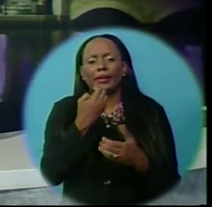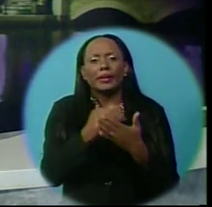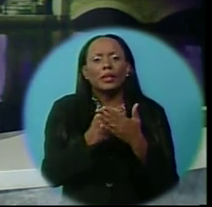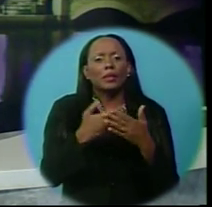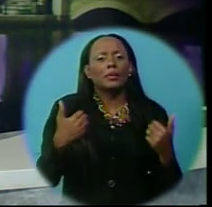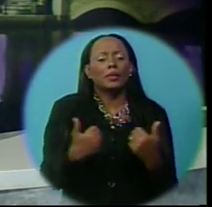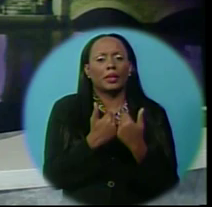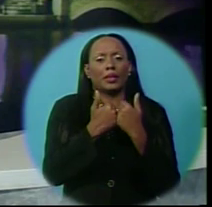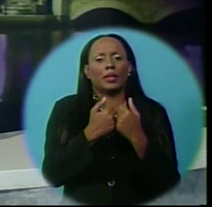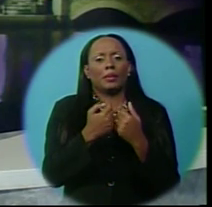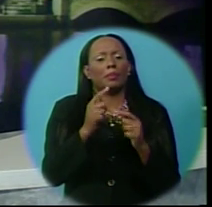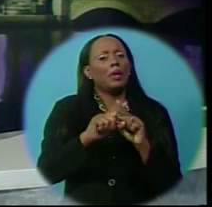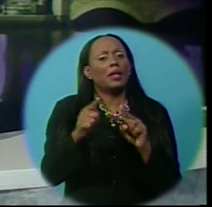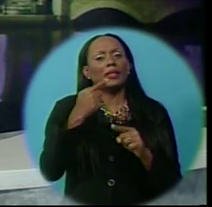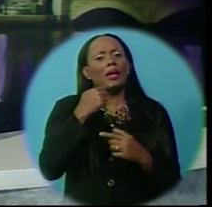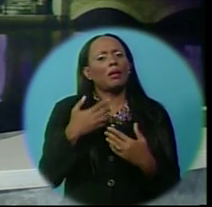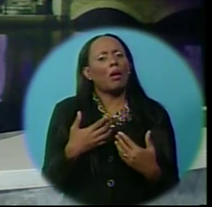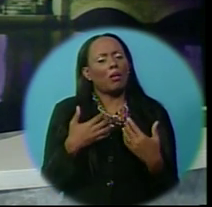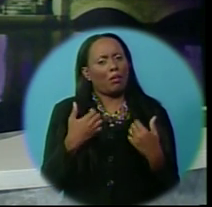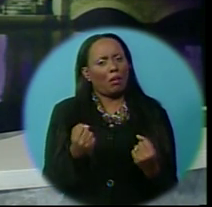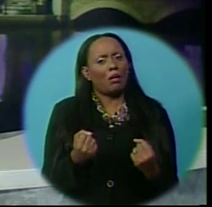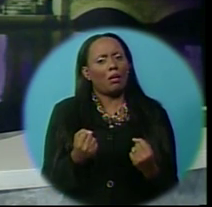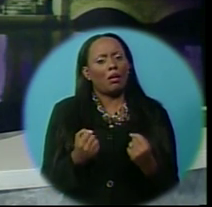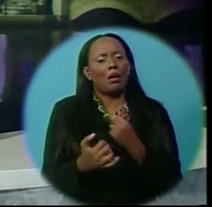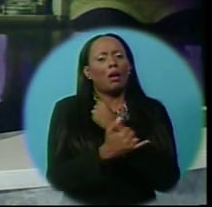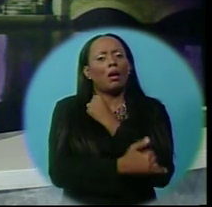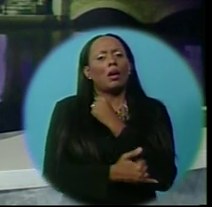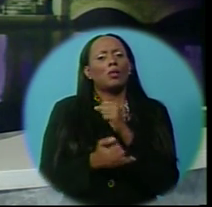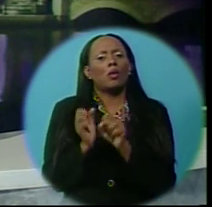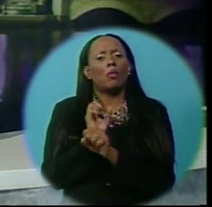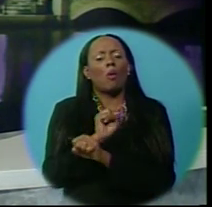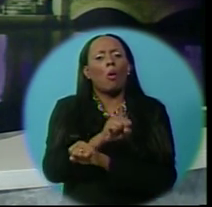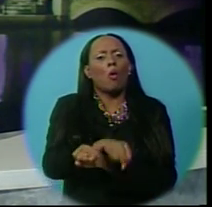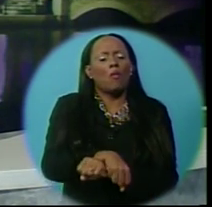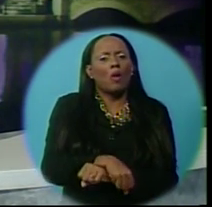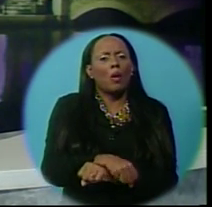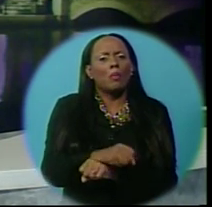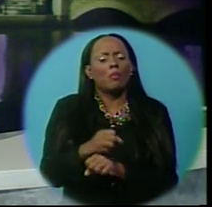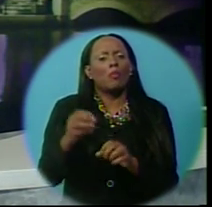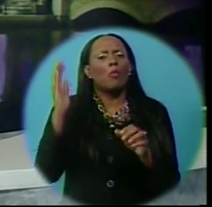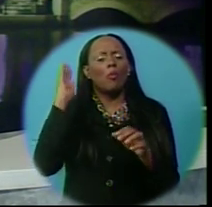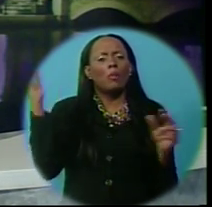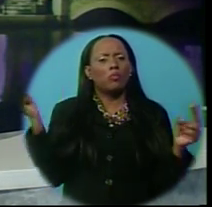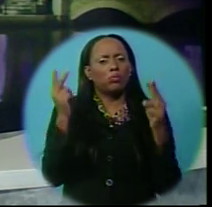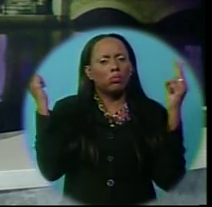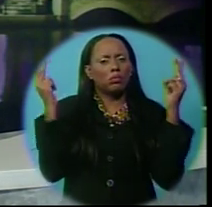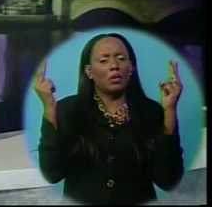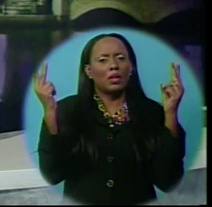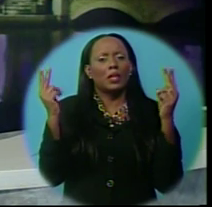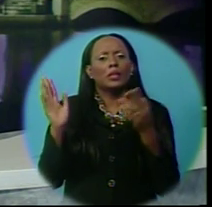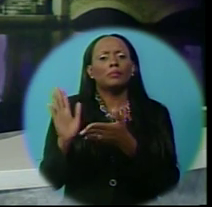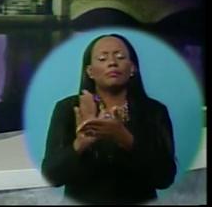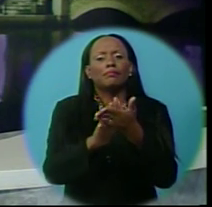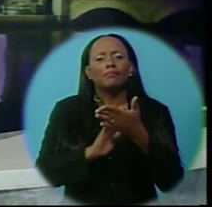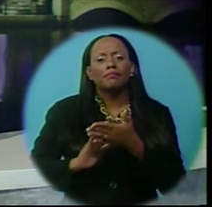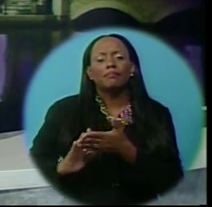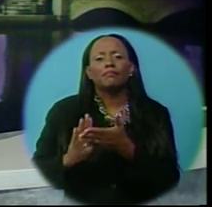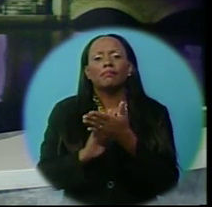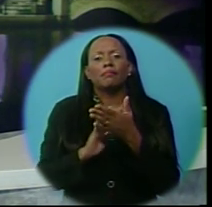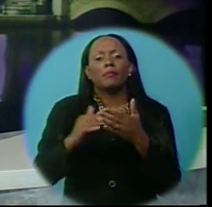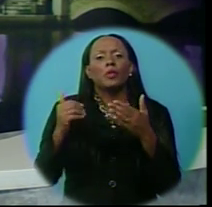economic challenges, the Prime Minister expressed confidence, however, that the country would overcome the trials. While